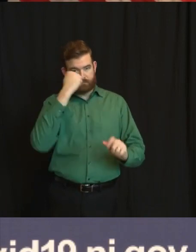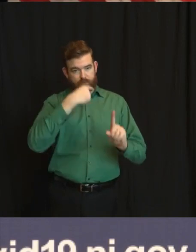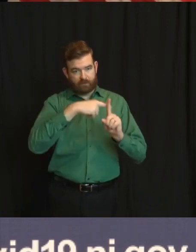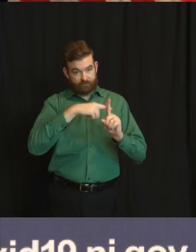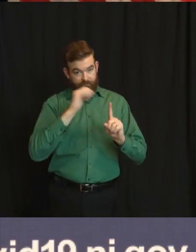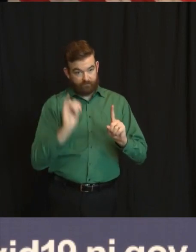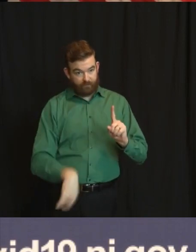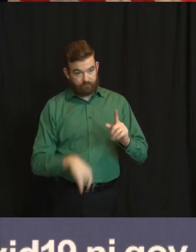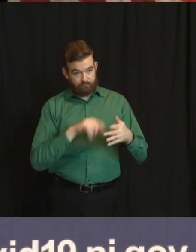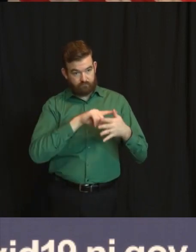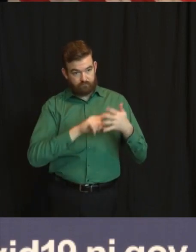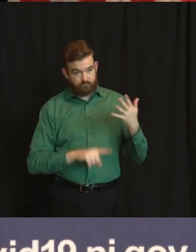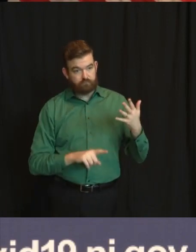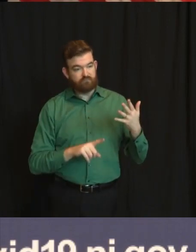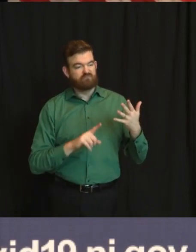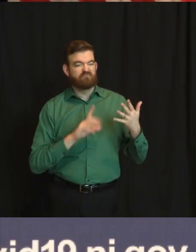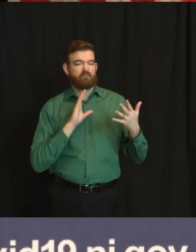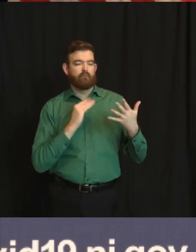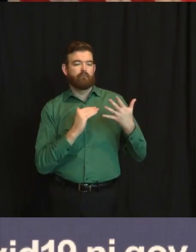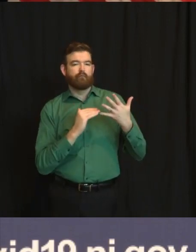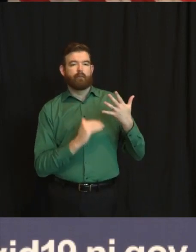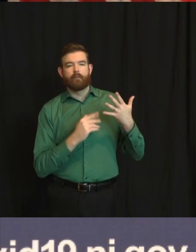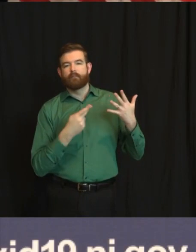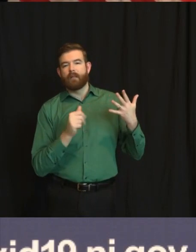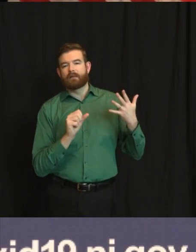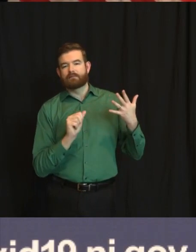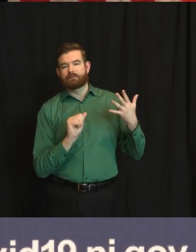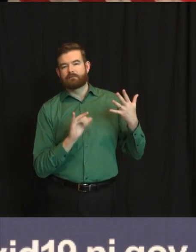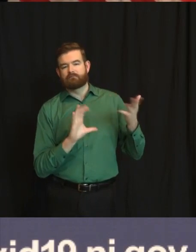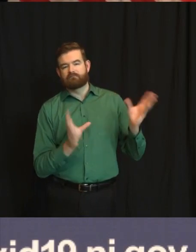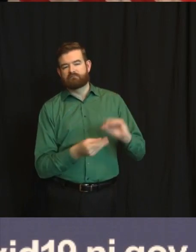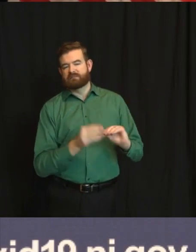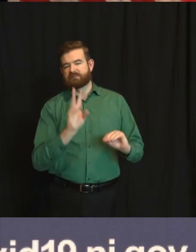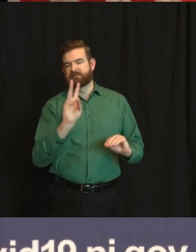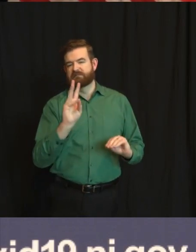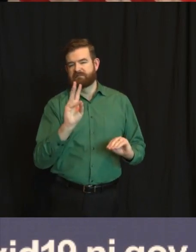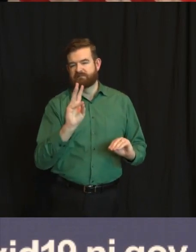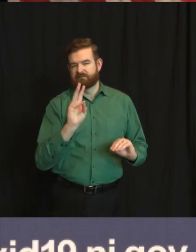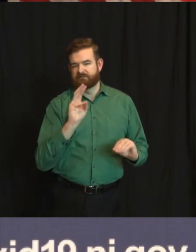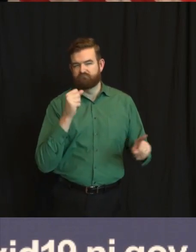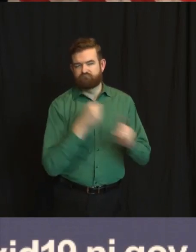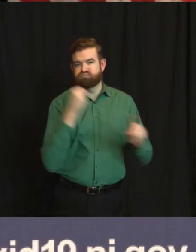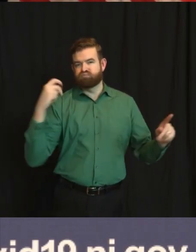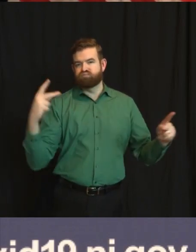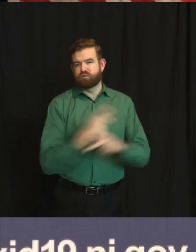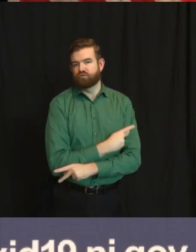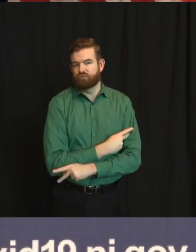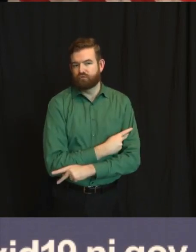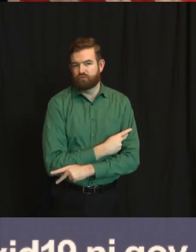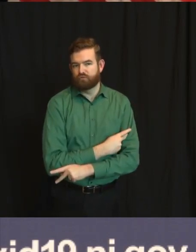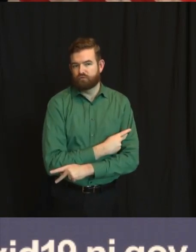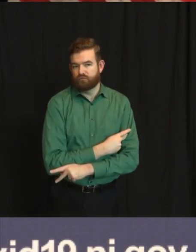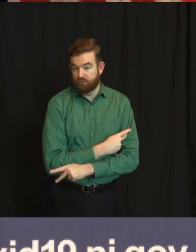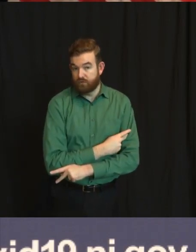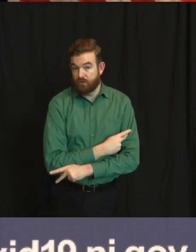Those 6 counties continue to be the ones that were hit the hardest. On the hospitalizations, it's the African-American